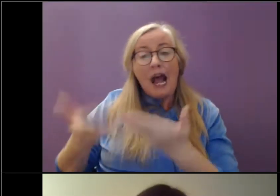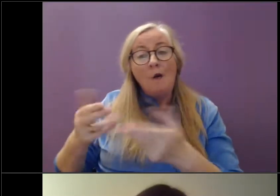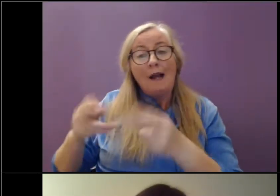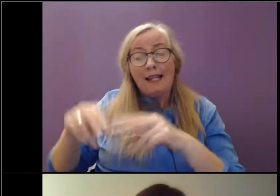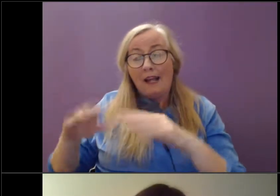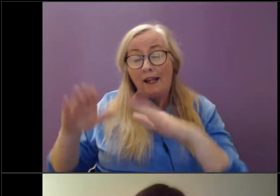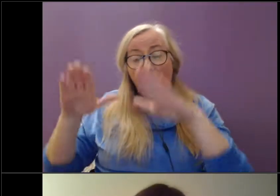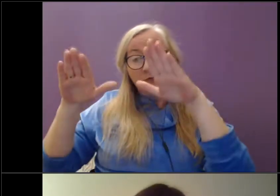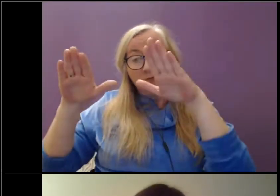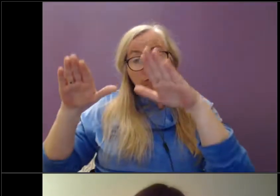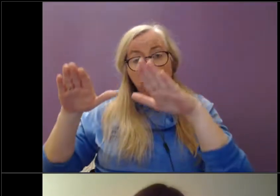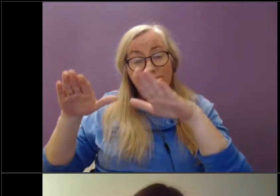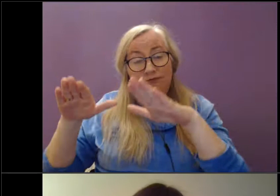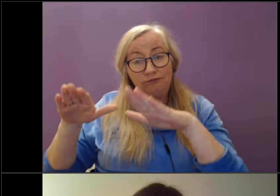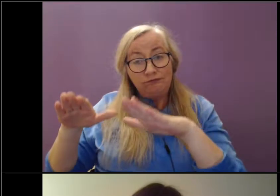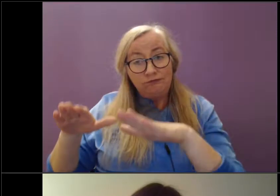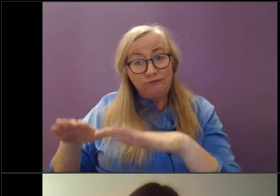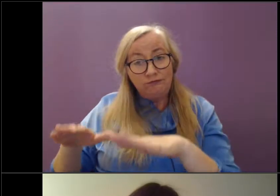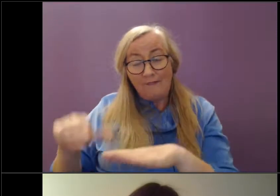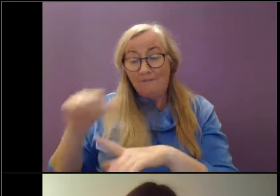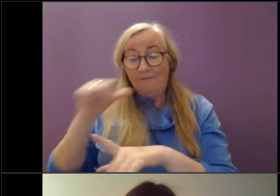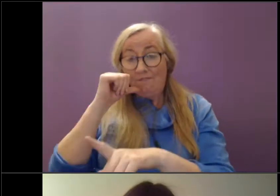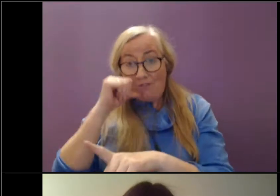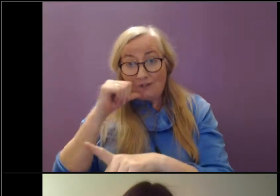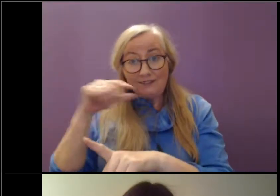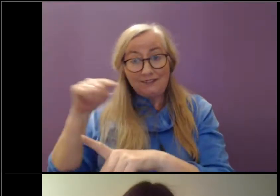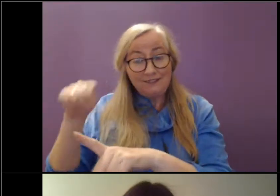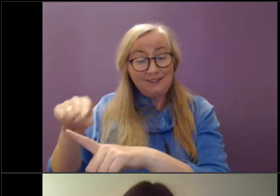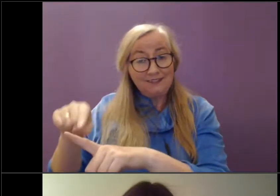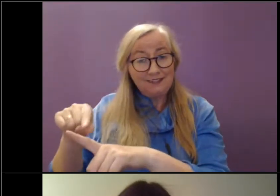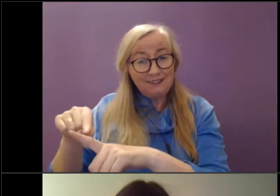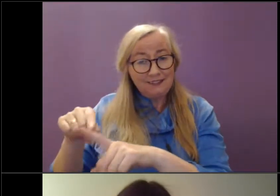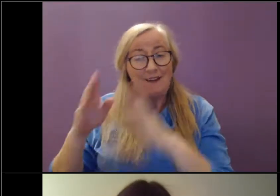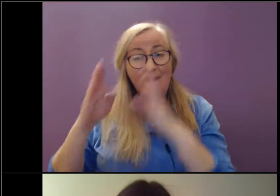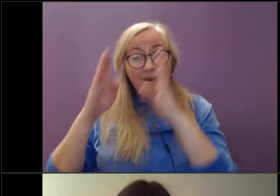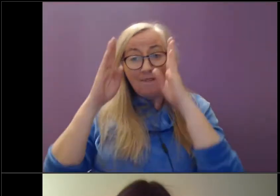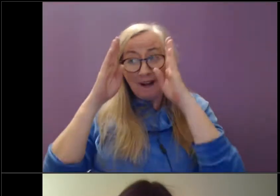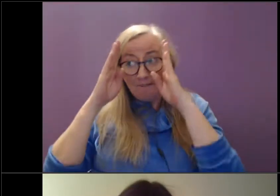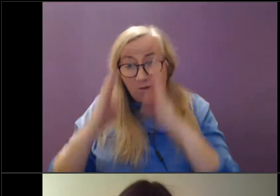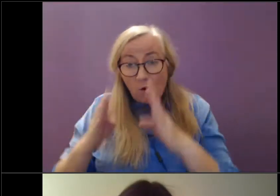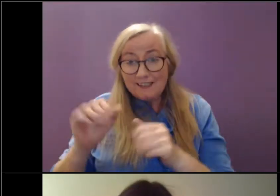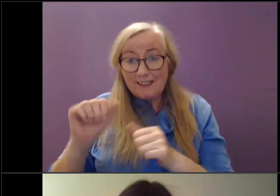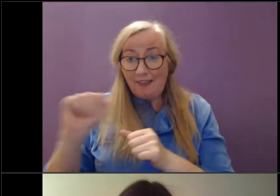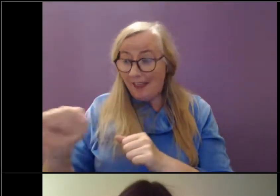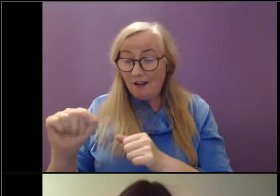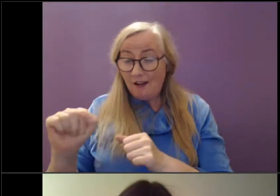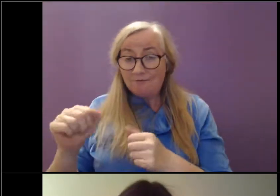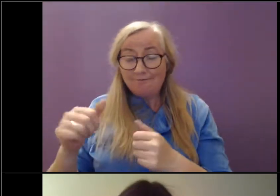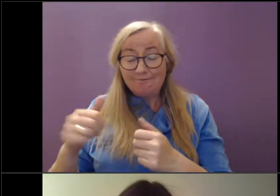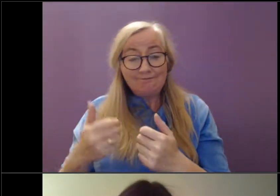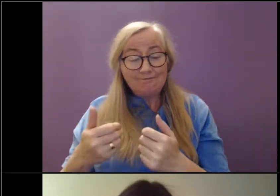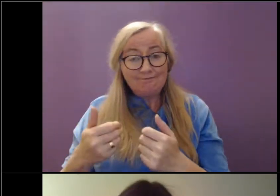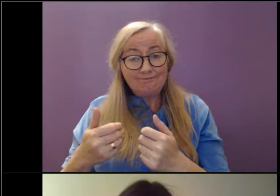in to being able to focus on some logic